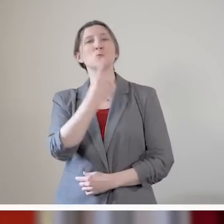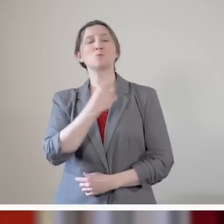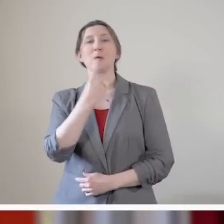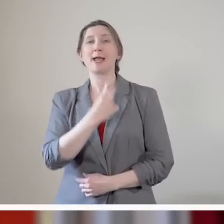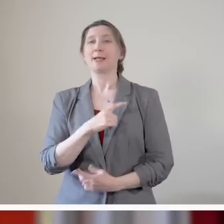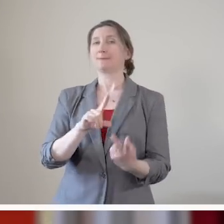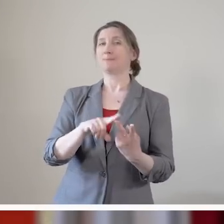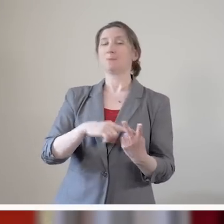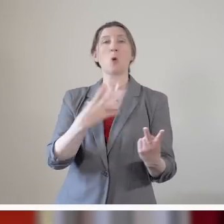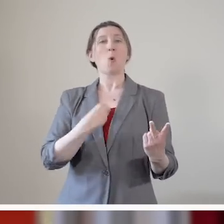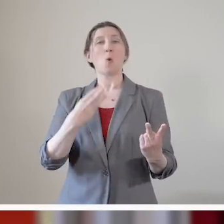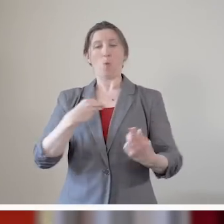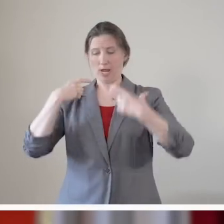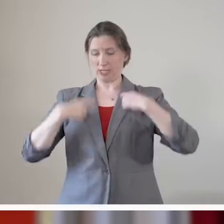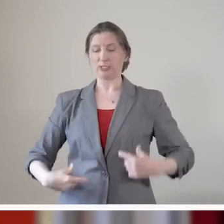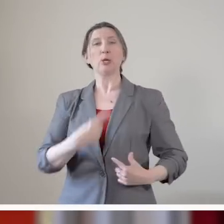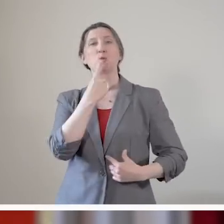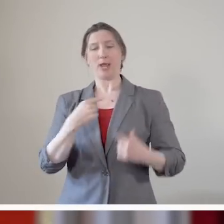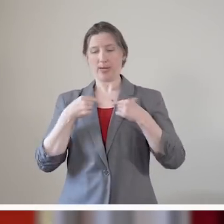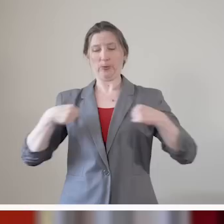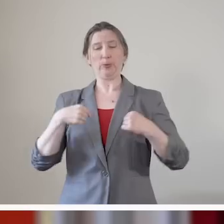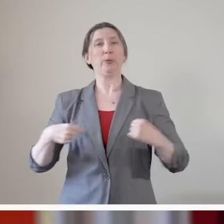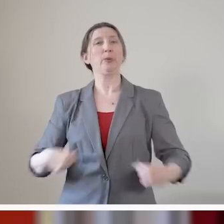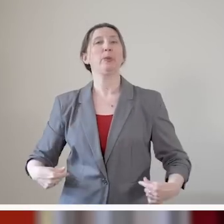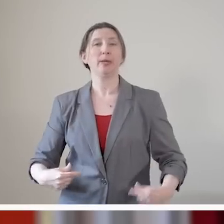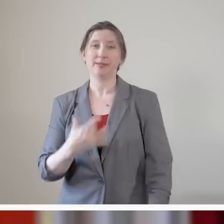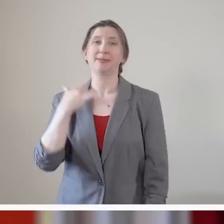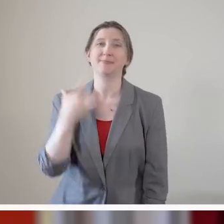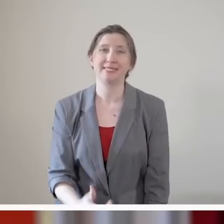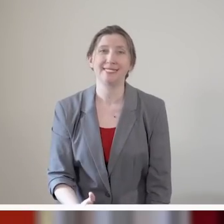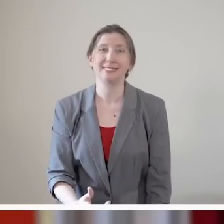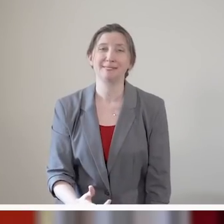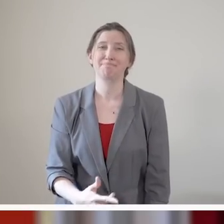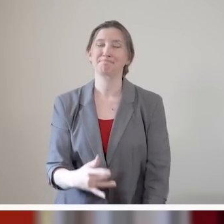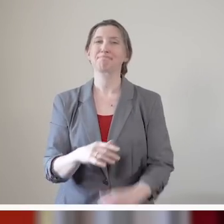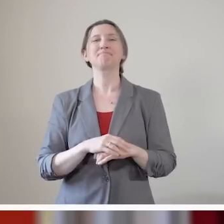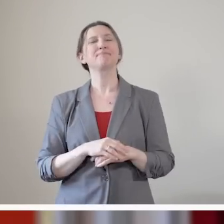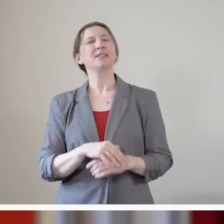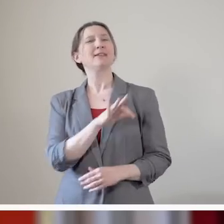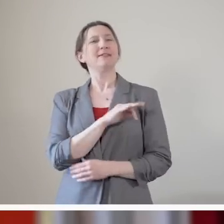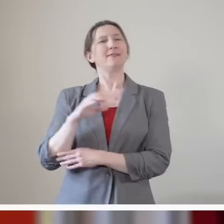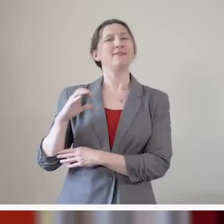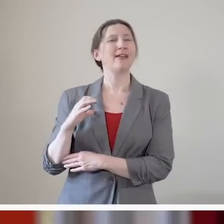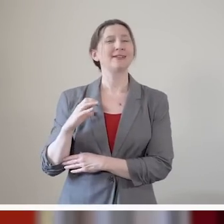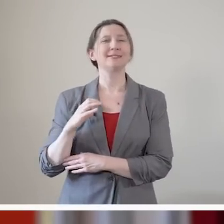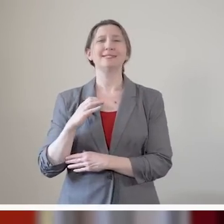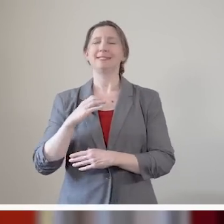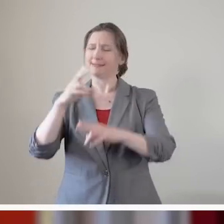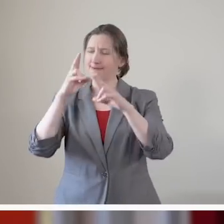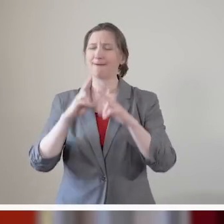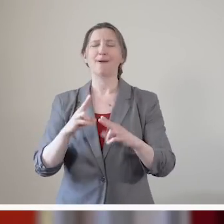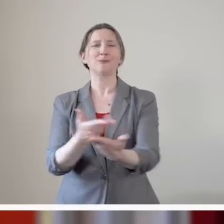with honor stoles, solid cardinal red or white with red chevrons. On behalf of the faculty, I am honored